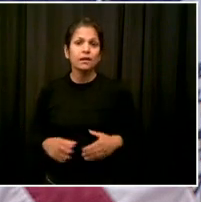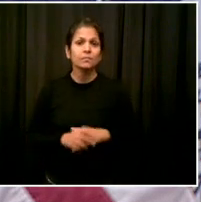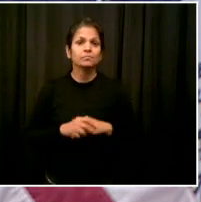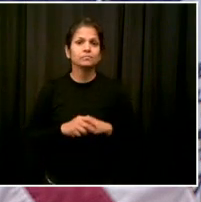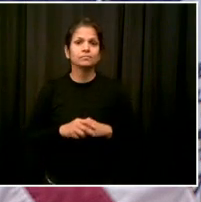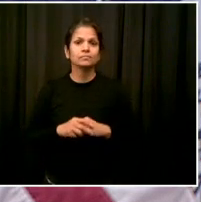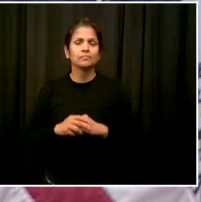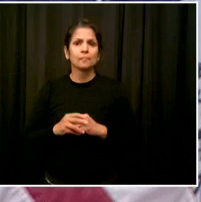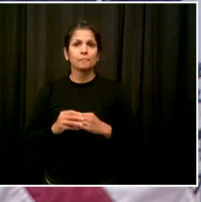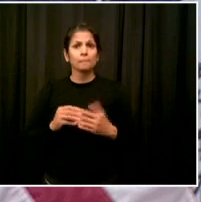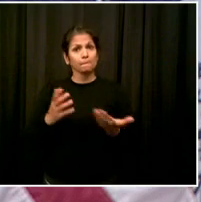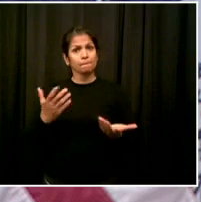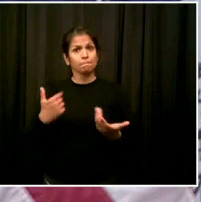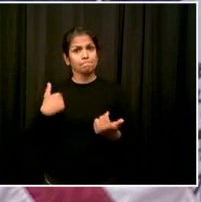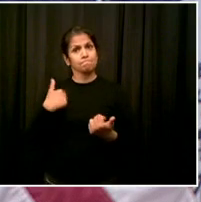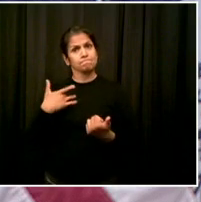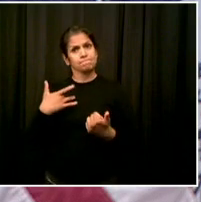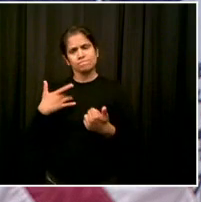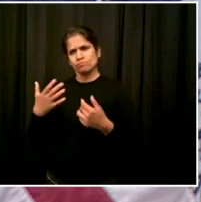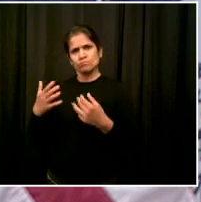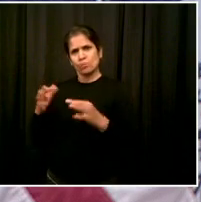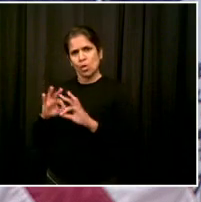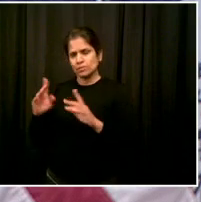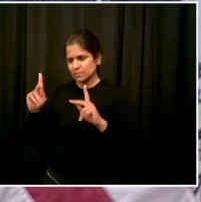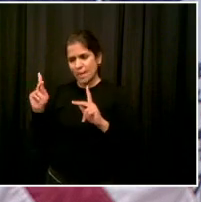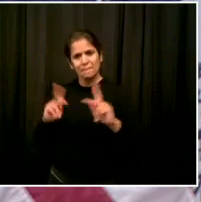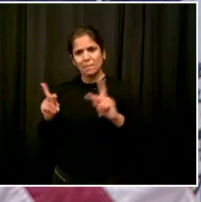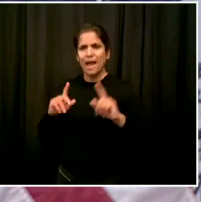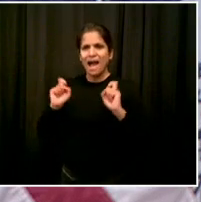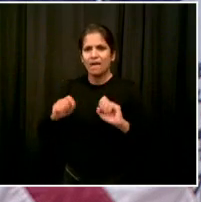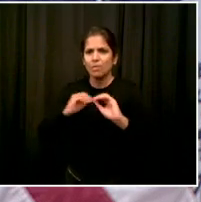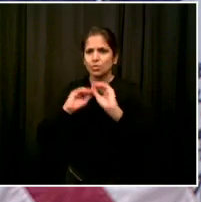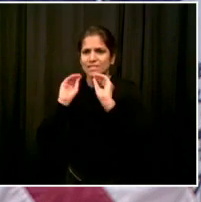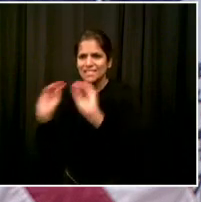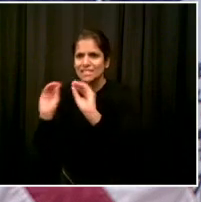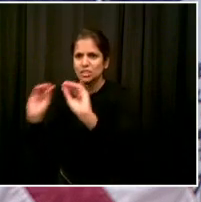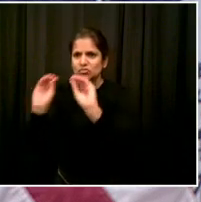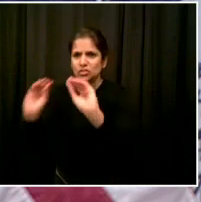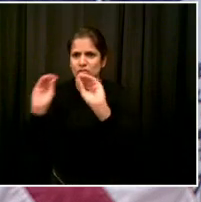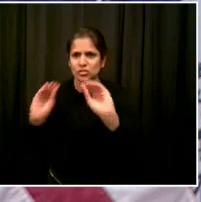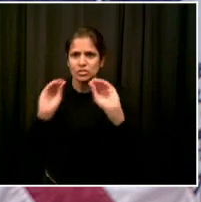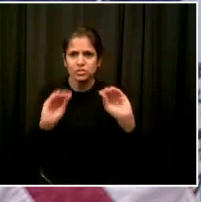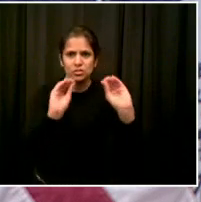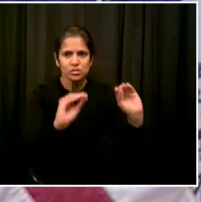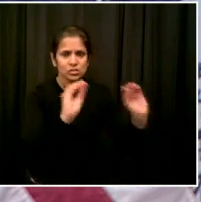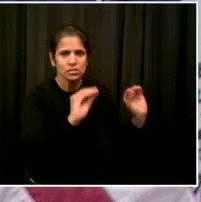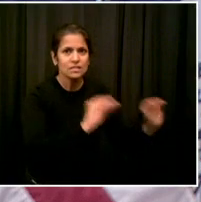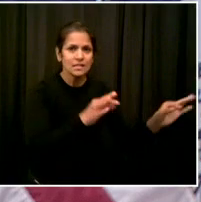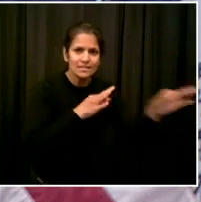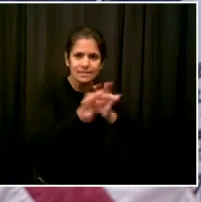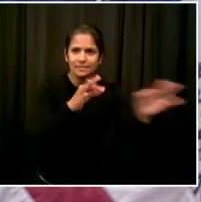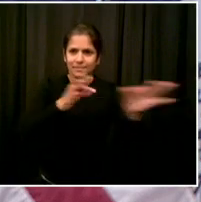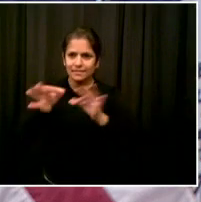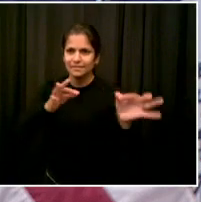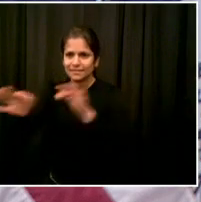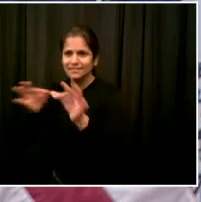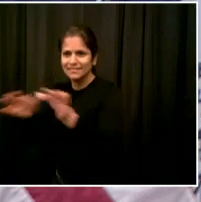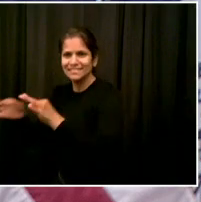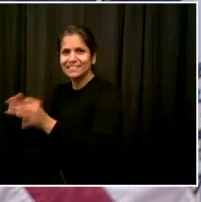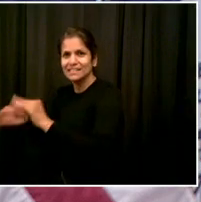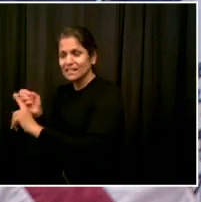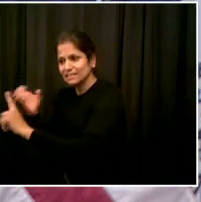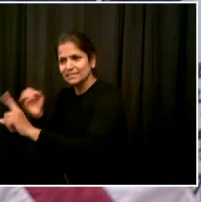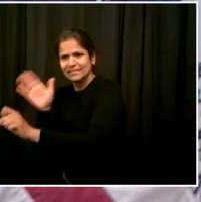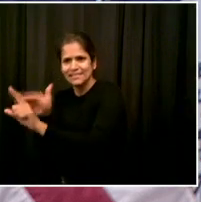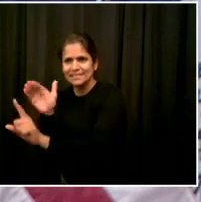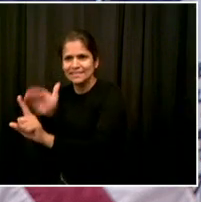make a difference. I think a lot of young people have to be reminded of the dangers. I think a lot of parents and family members have to be reminded of the dangers and start talking to their young people. And I think